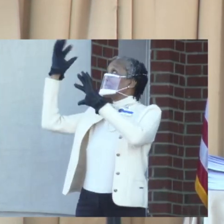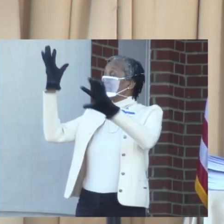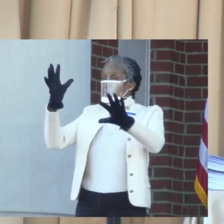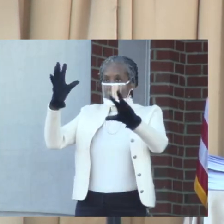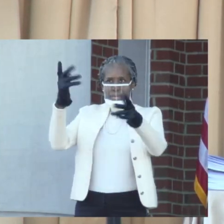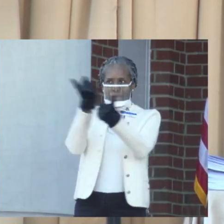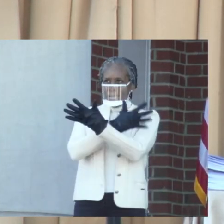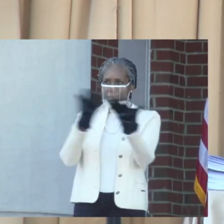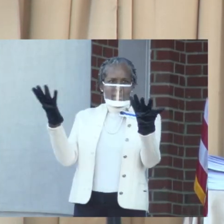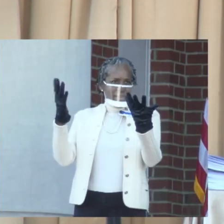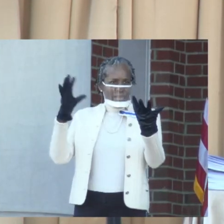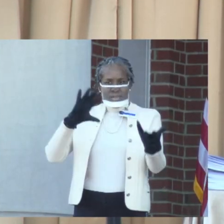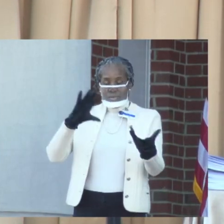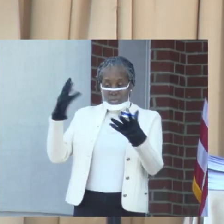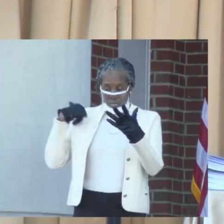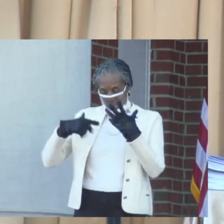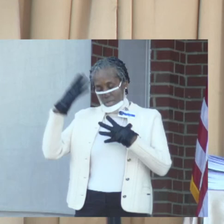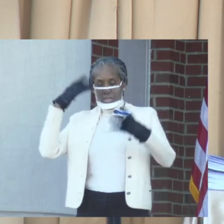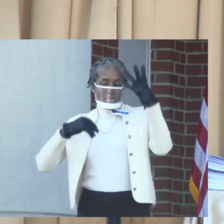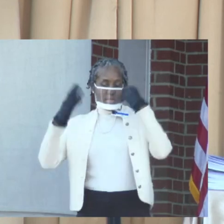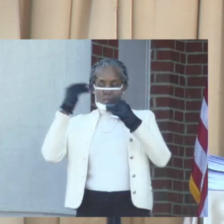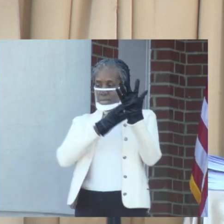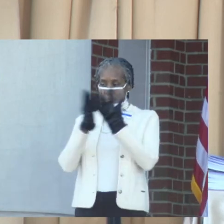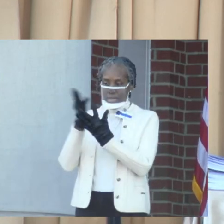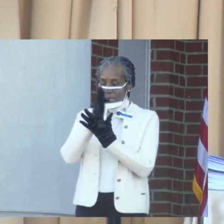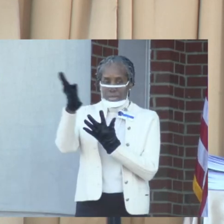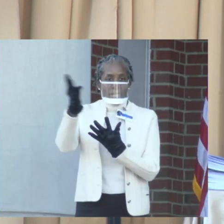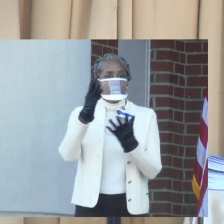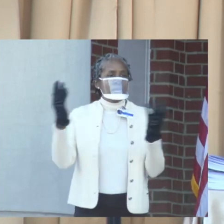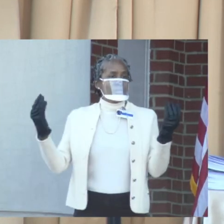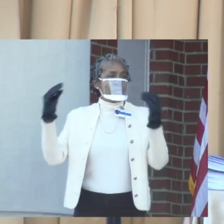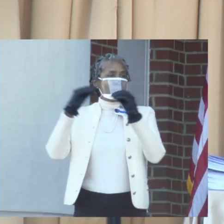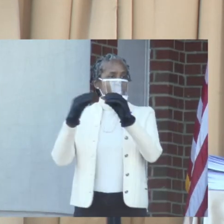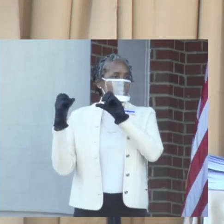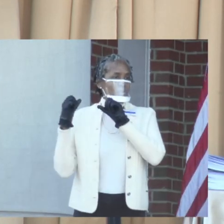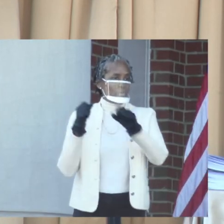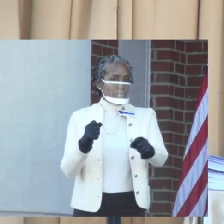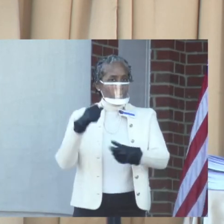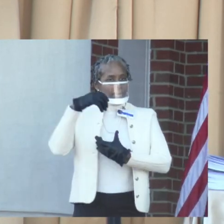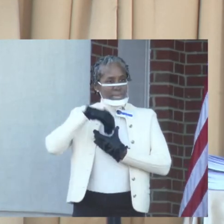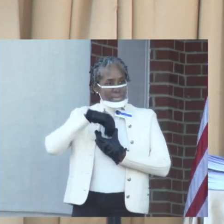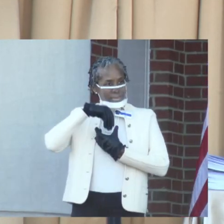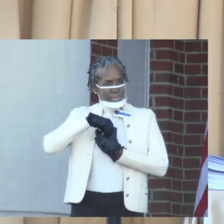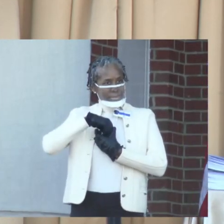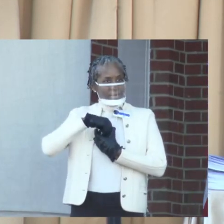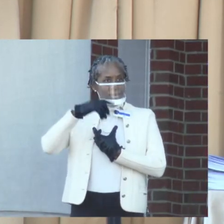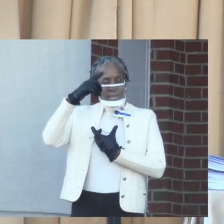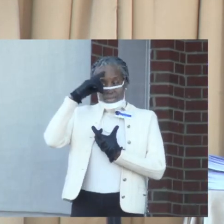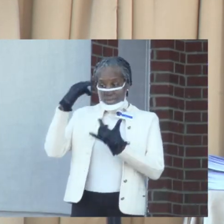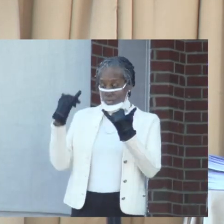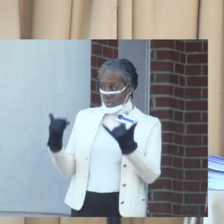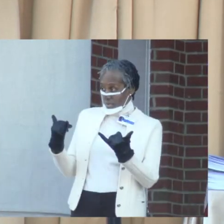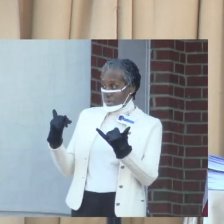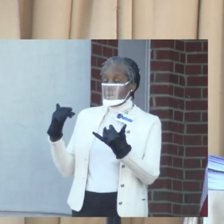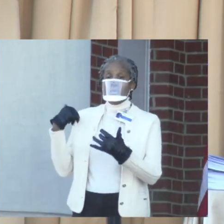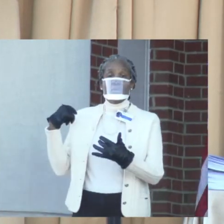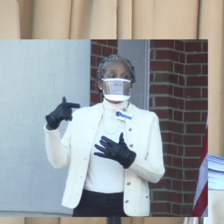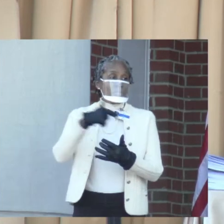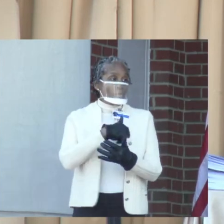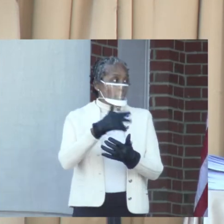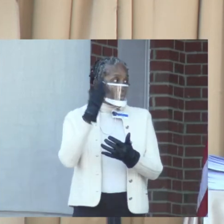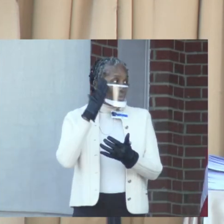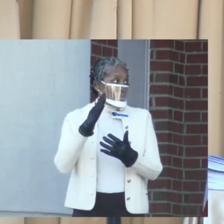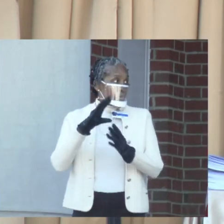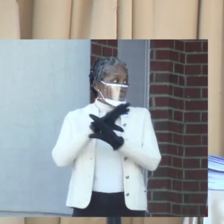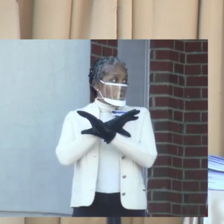from challenges, we've gained a unique, quiet strength. And like the mute button in our virtual calls, it will be on